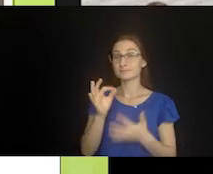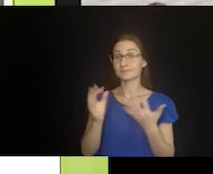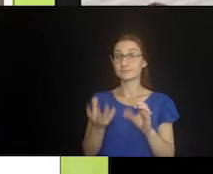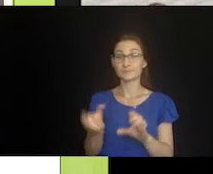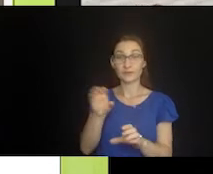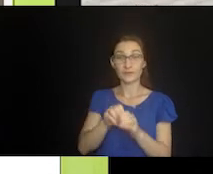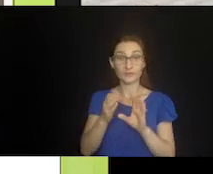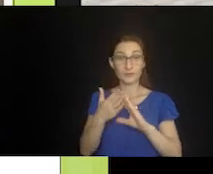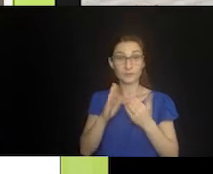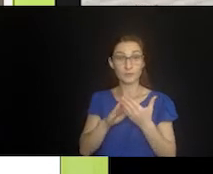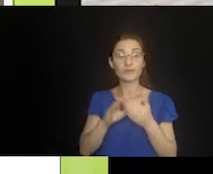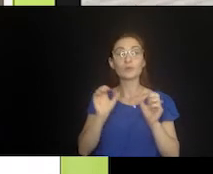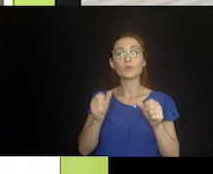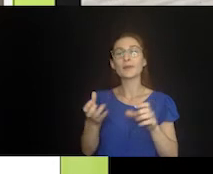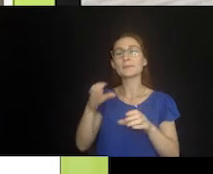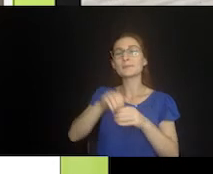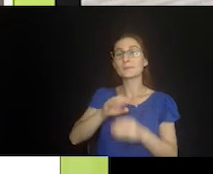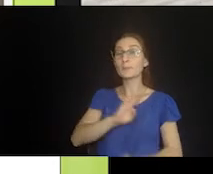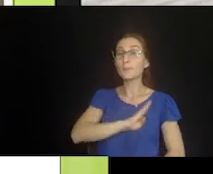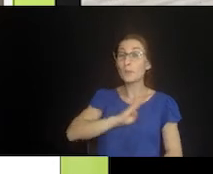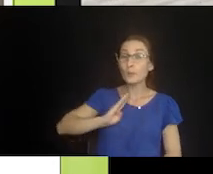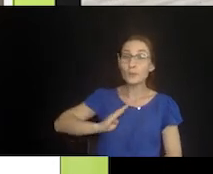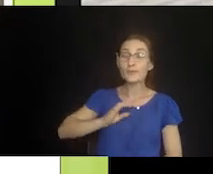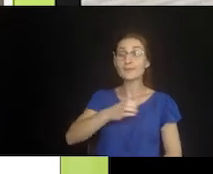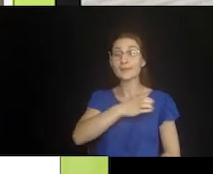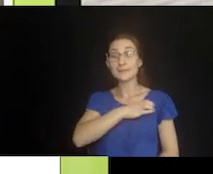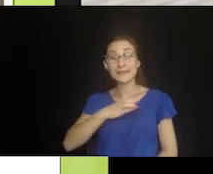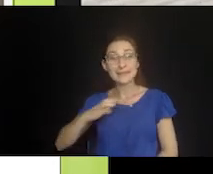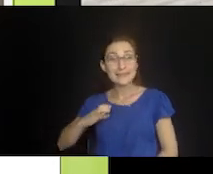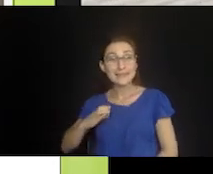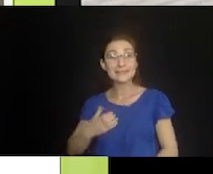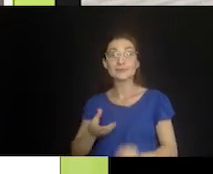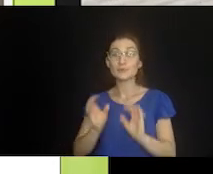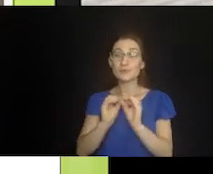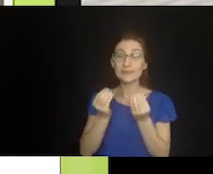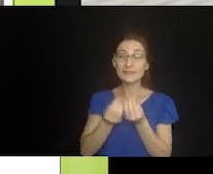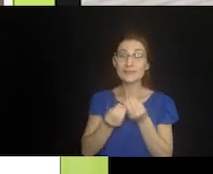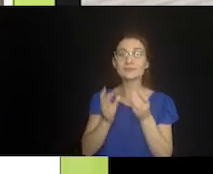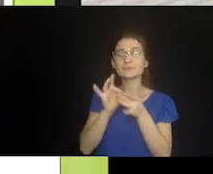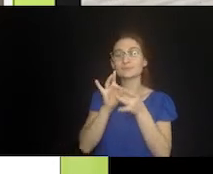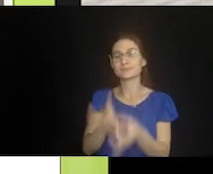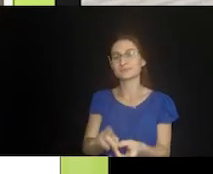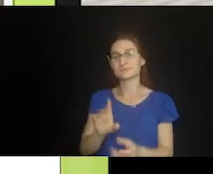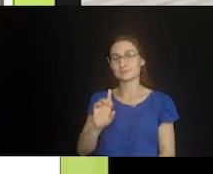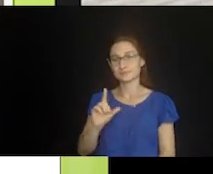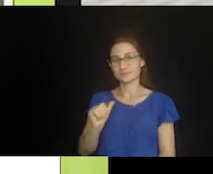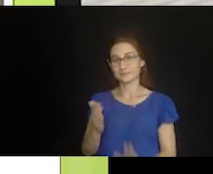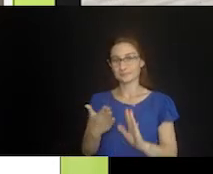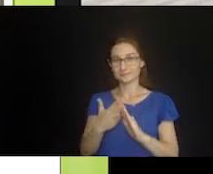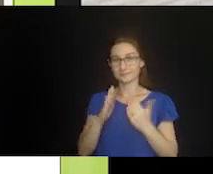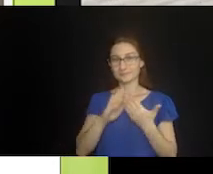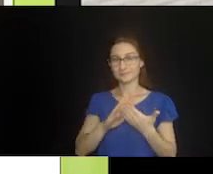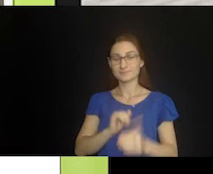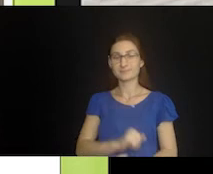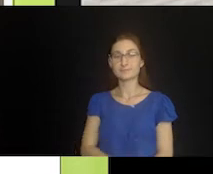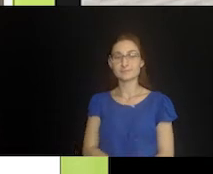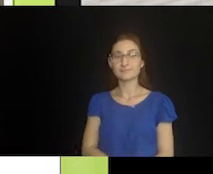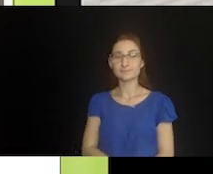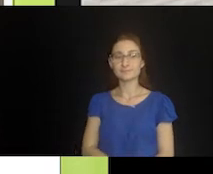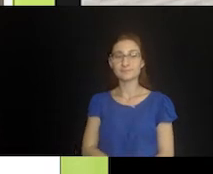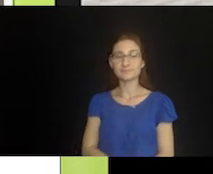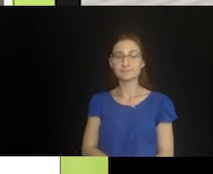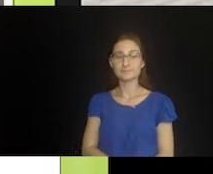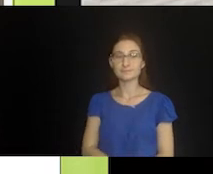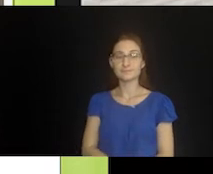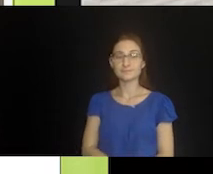So another way to get involved is to get on boards and committees and organizations that have to do